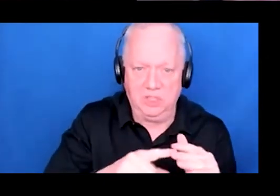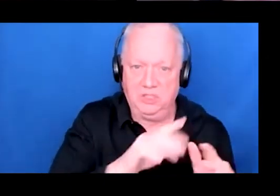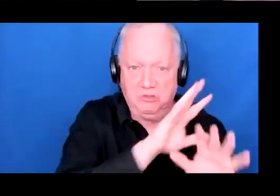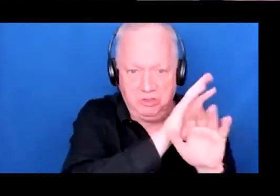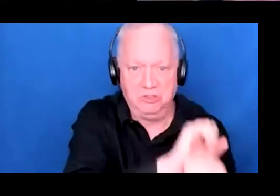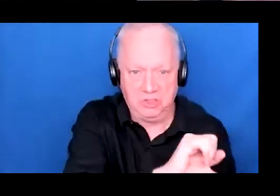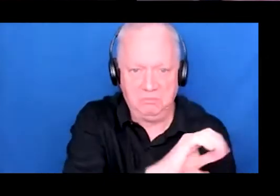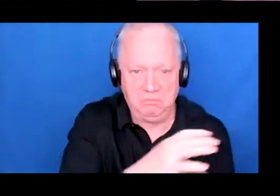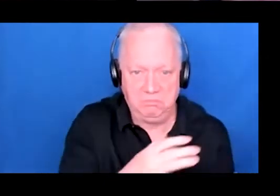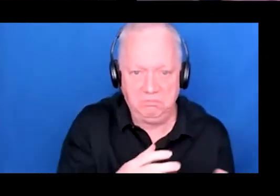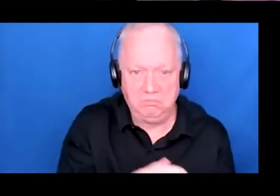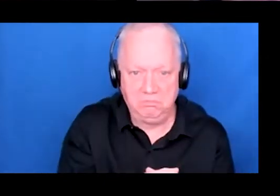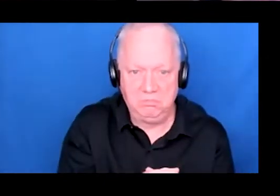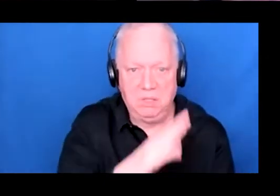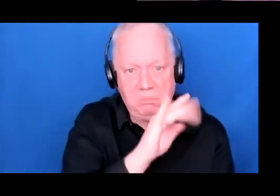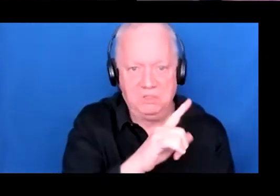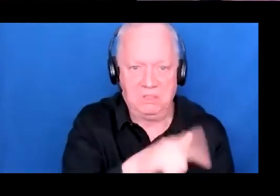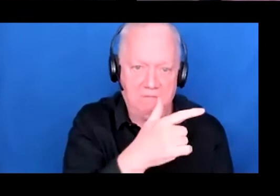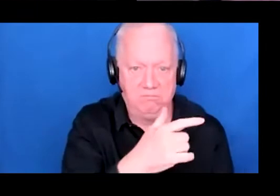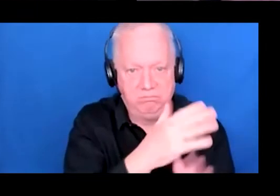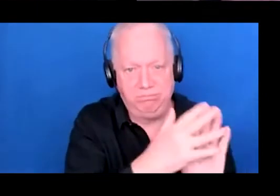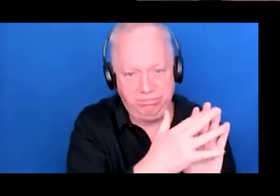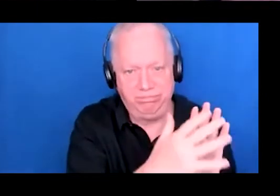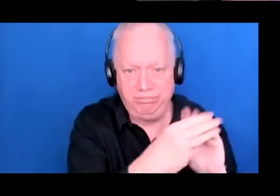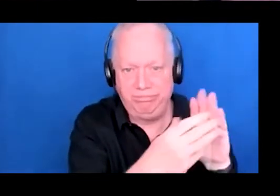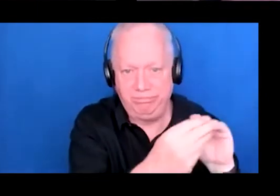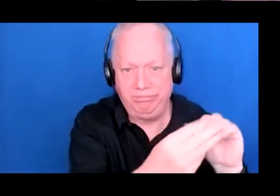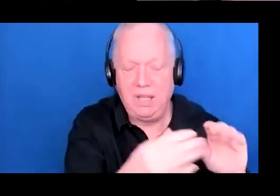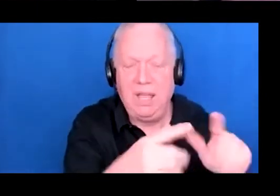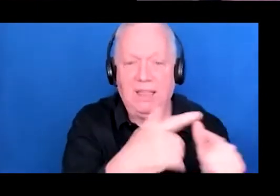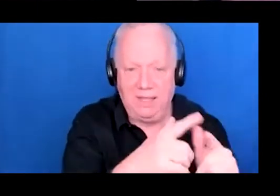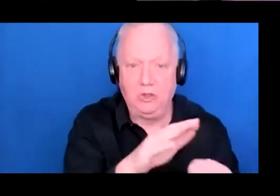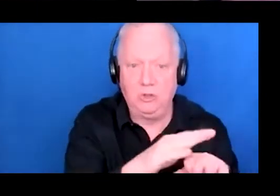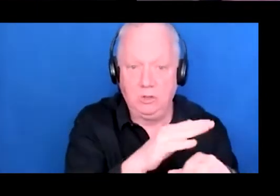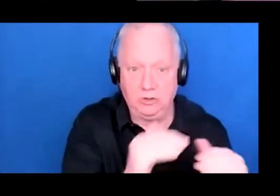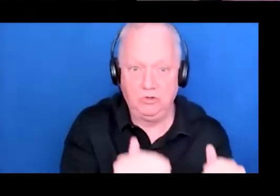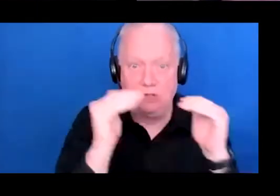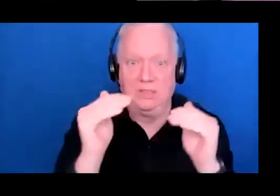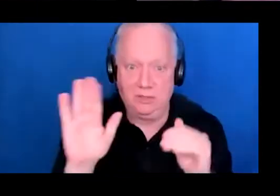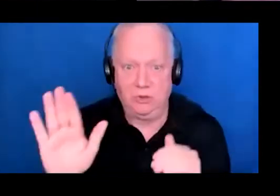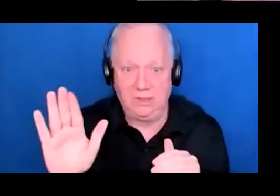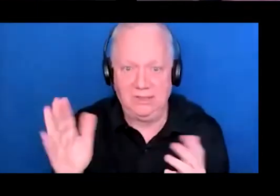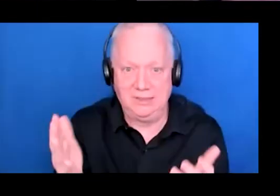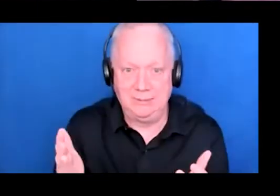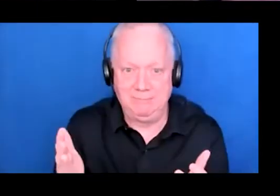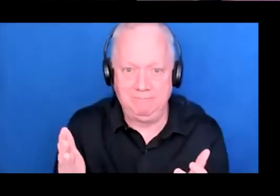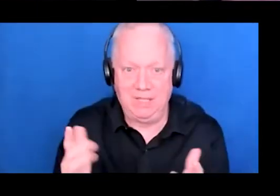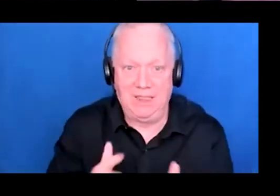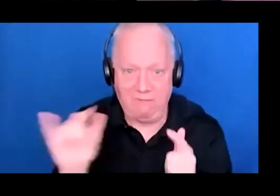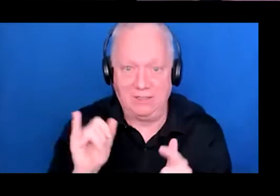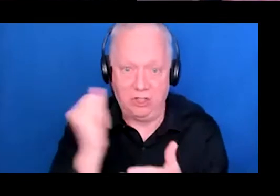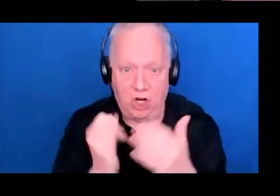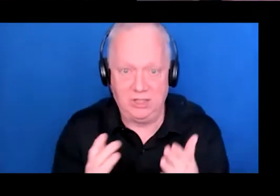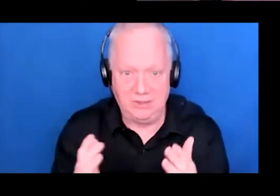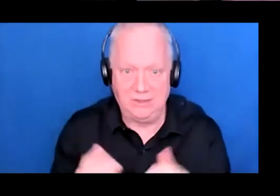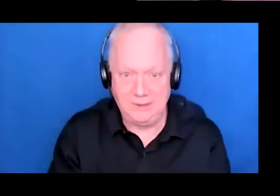traditionally. This is Bill's life. And then it graduates into his life as an